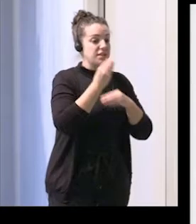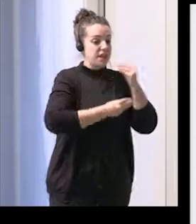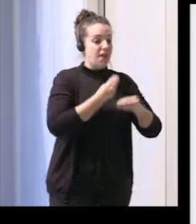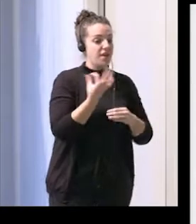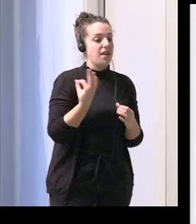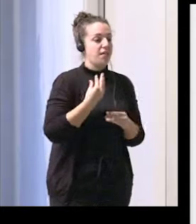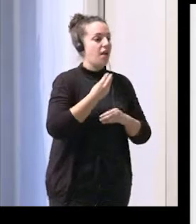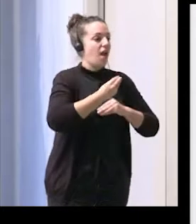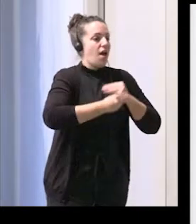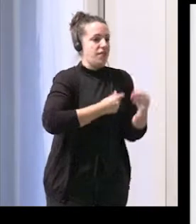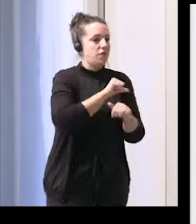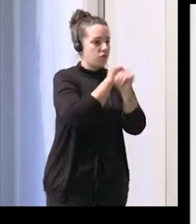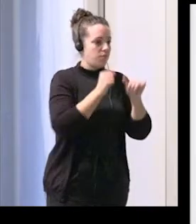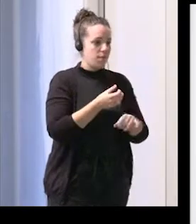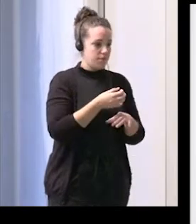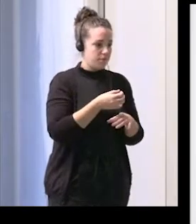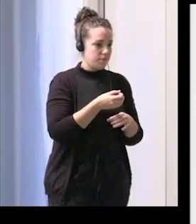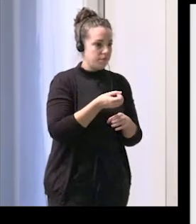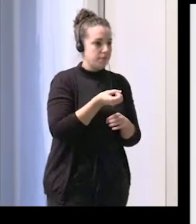can. And the most obvious